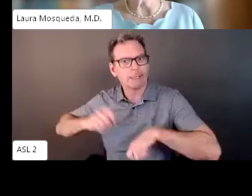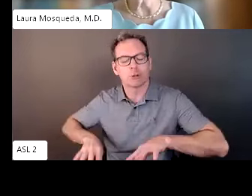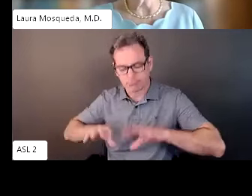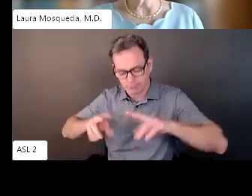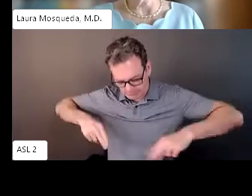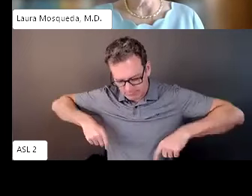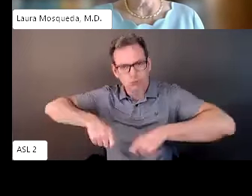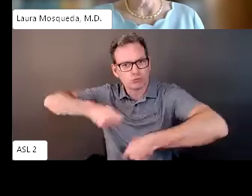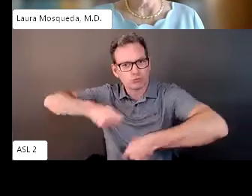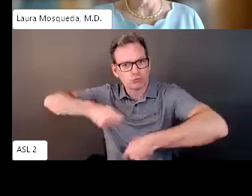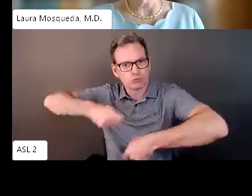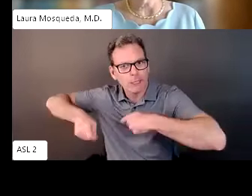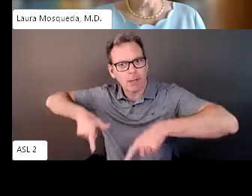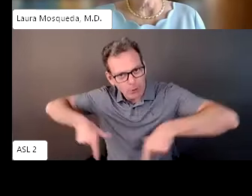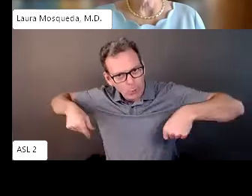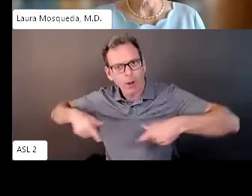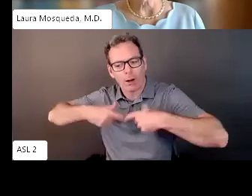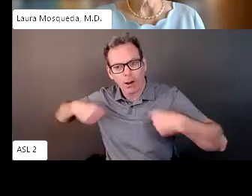there's IPV earlier in life.